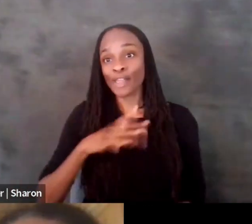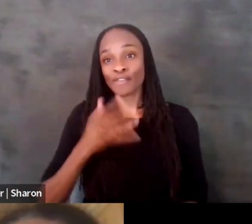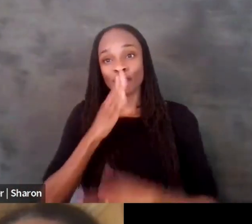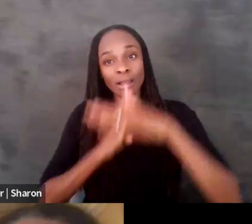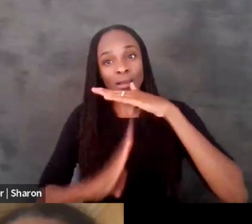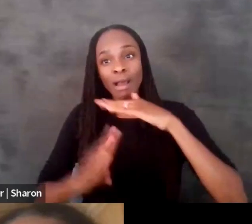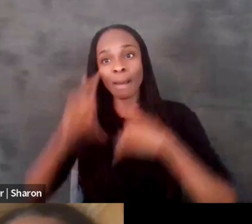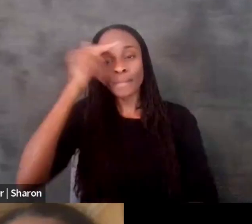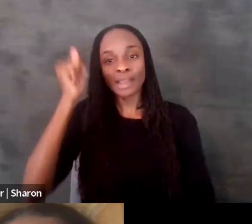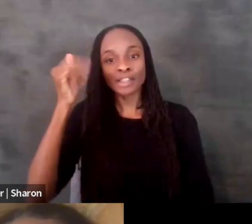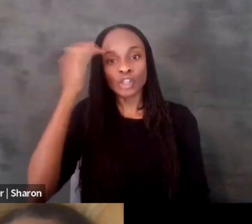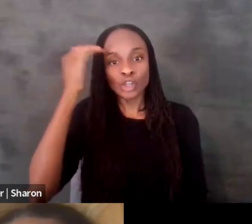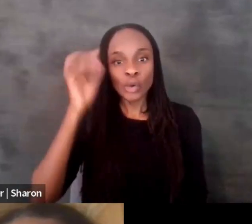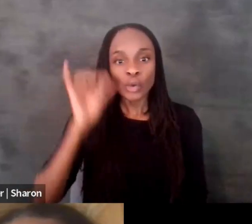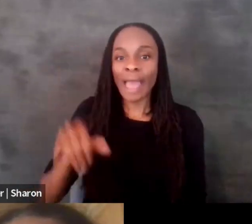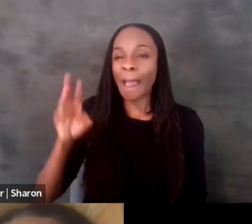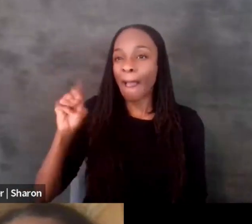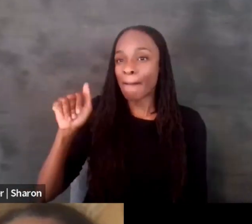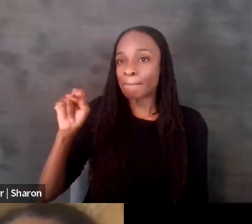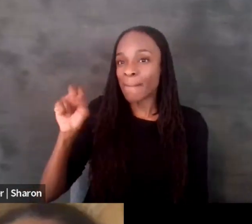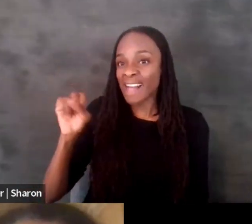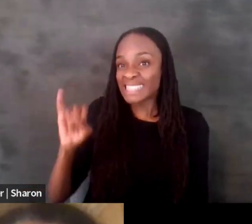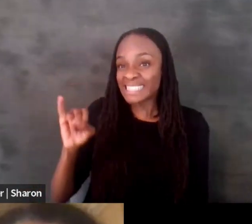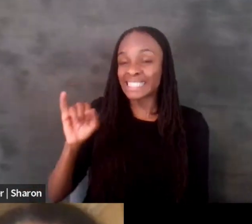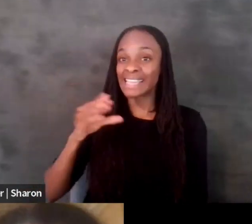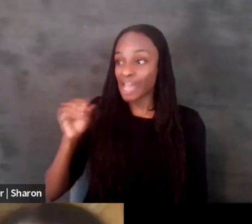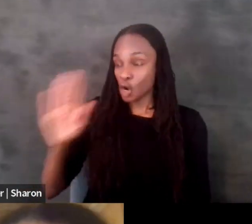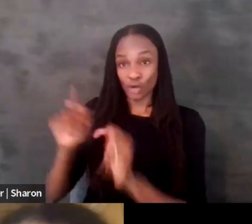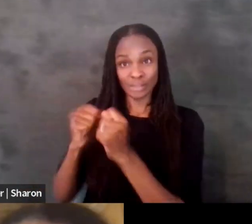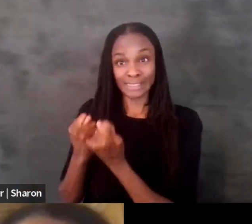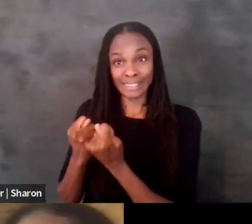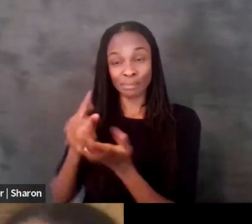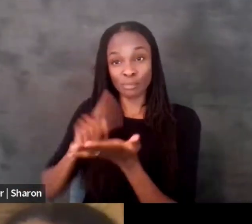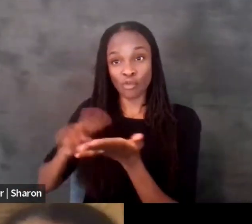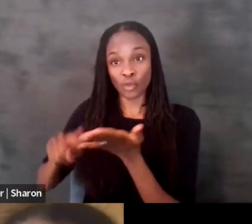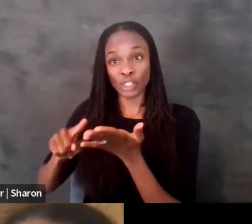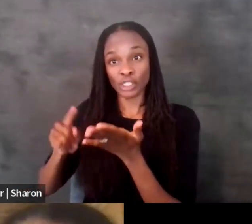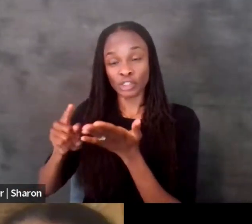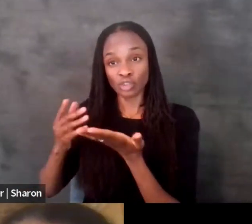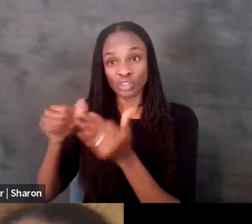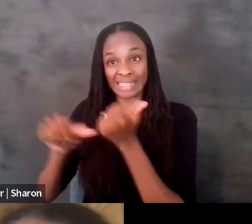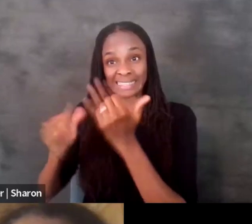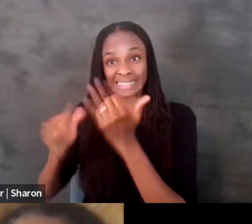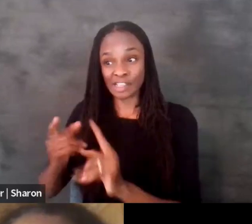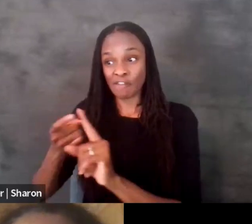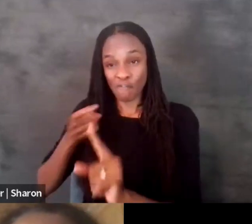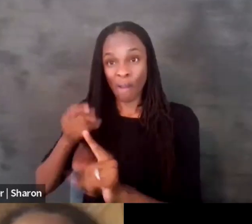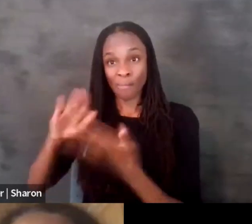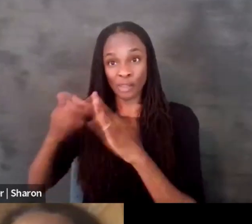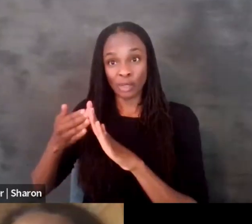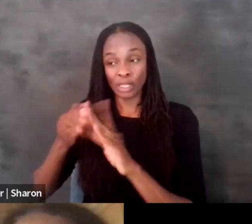knew that Mansi and her team of research assistants who were from the community who live near the